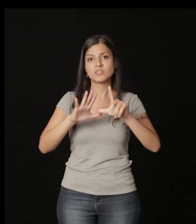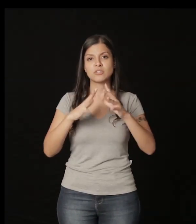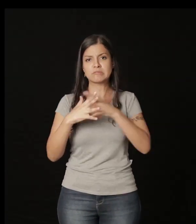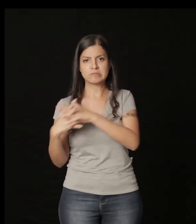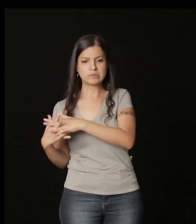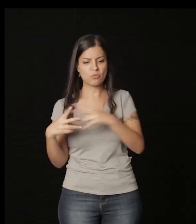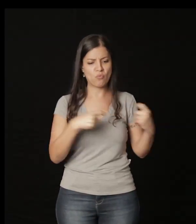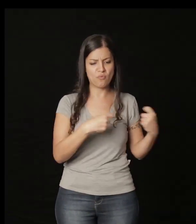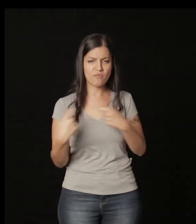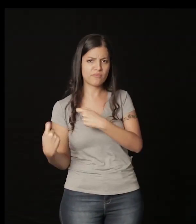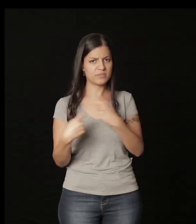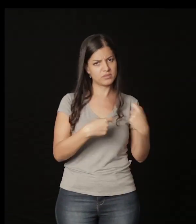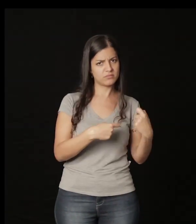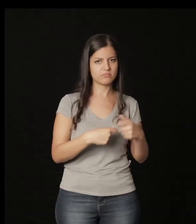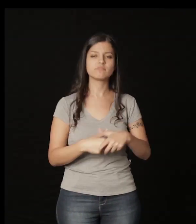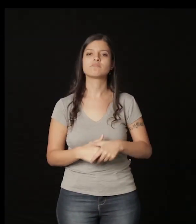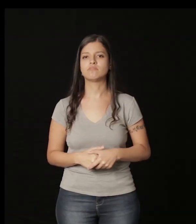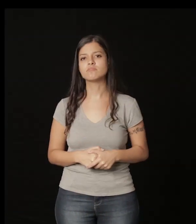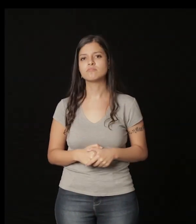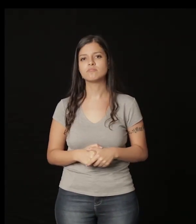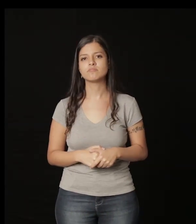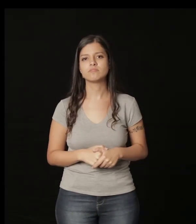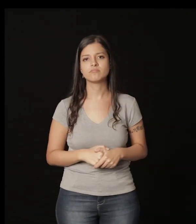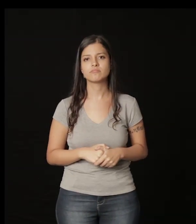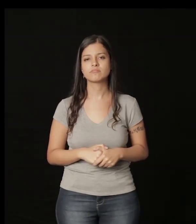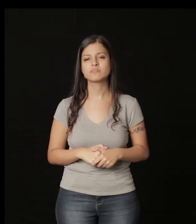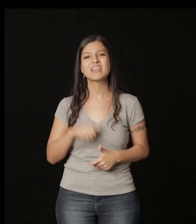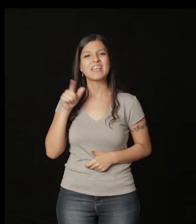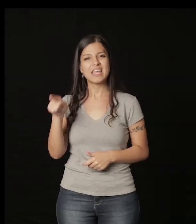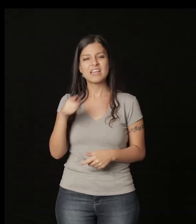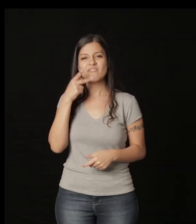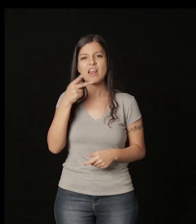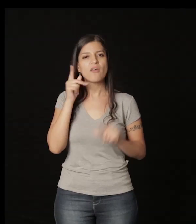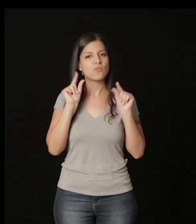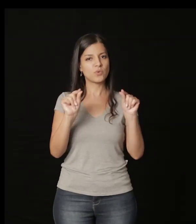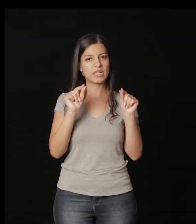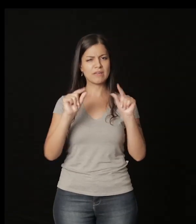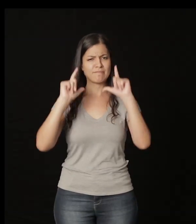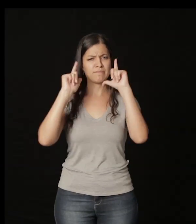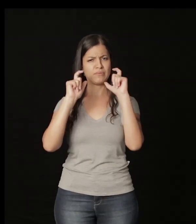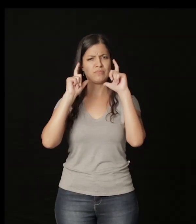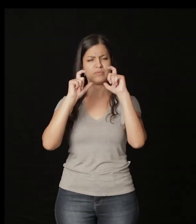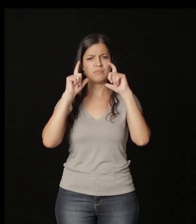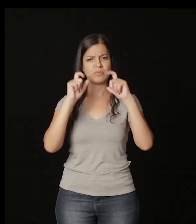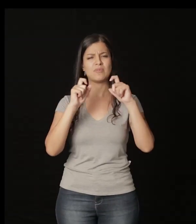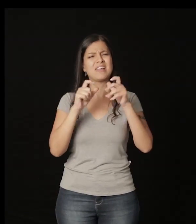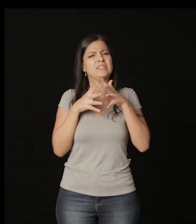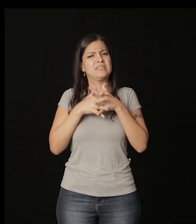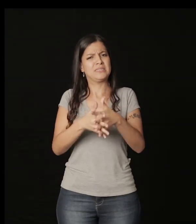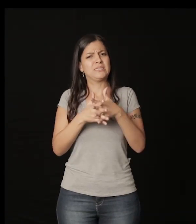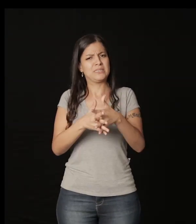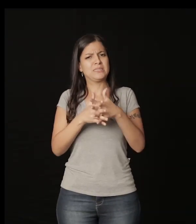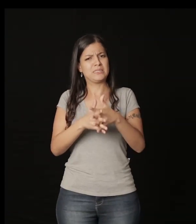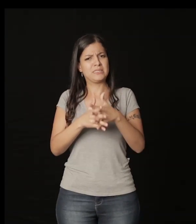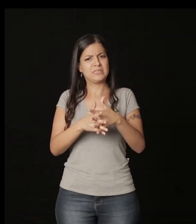of image making around conflict. And he talked about photographs as being very complicated and